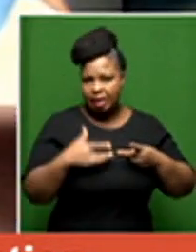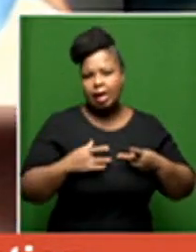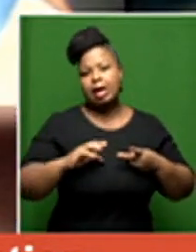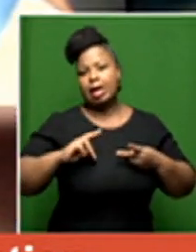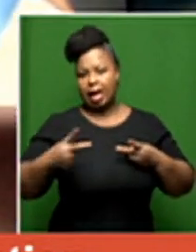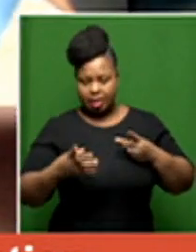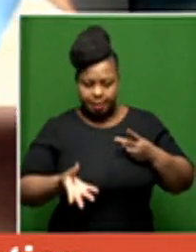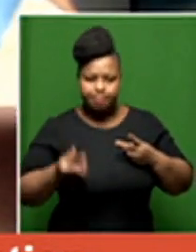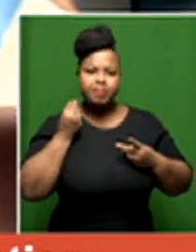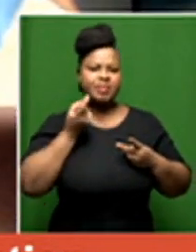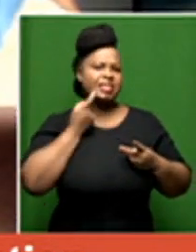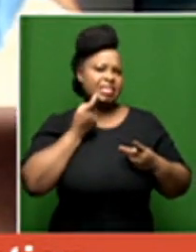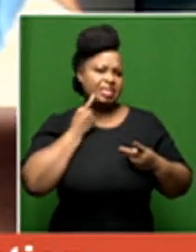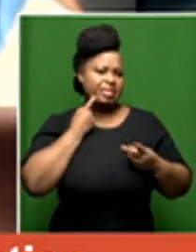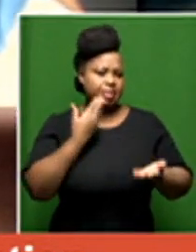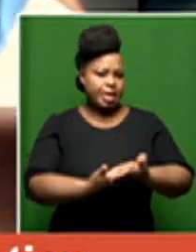not